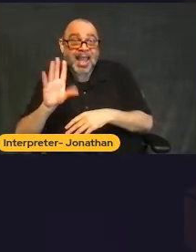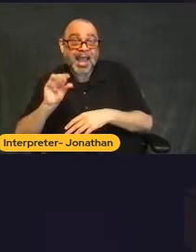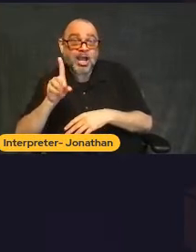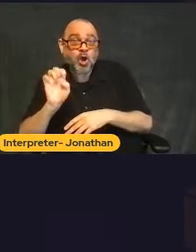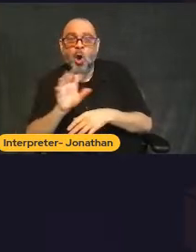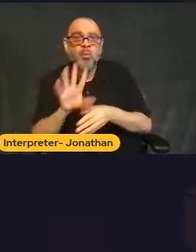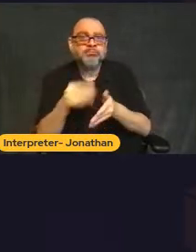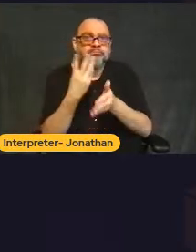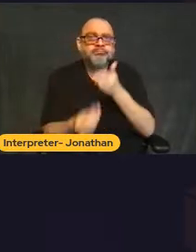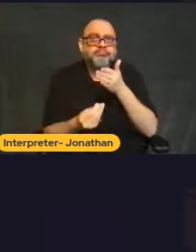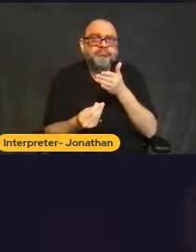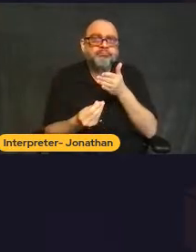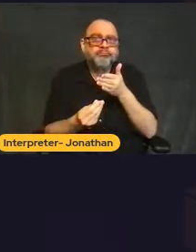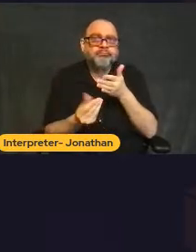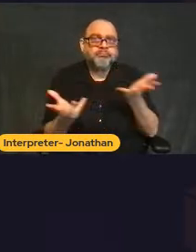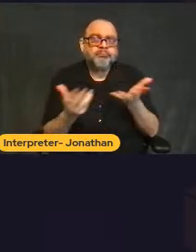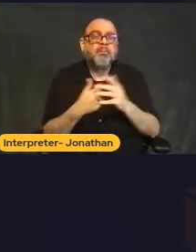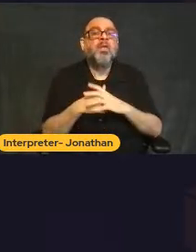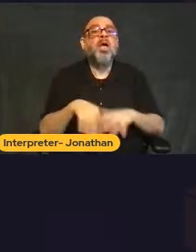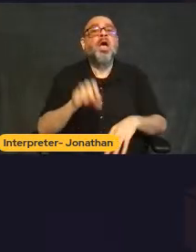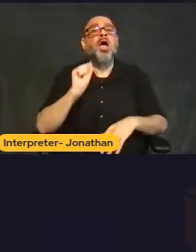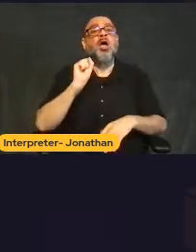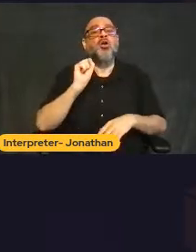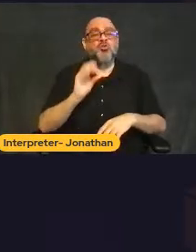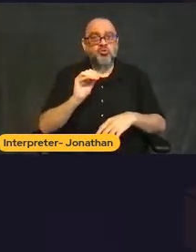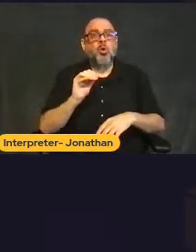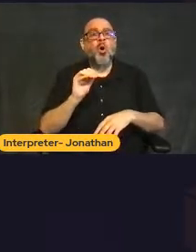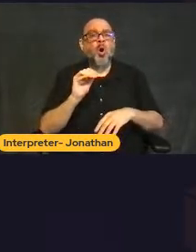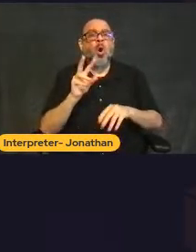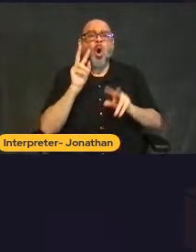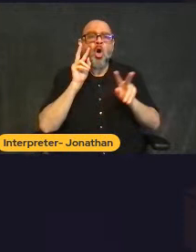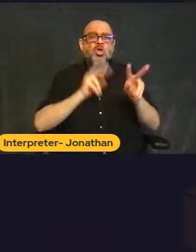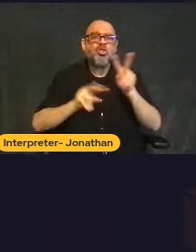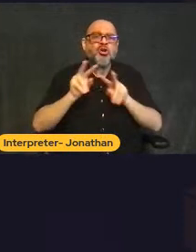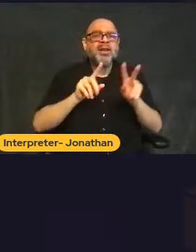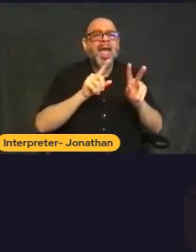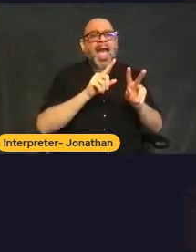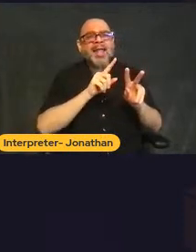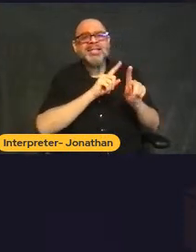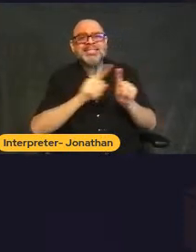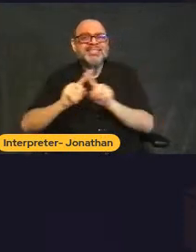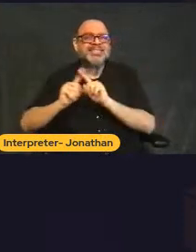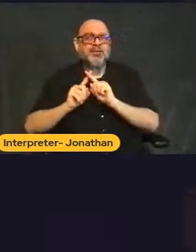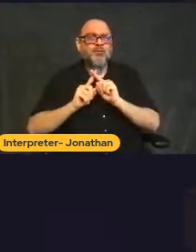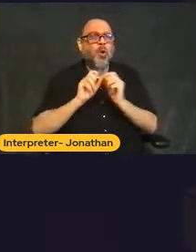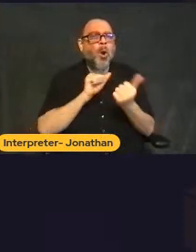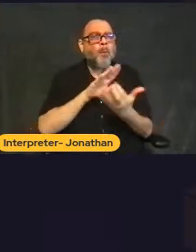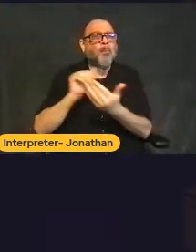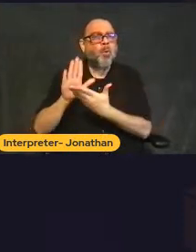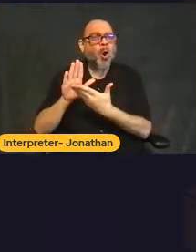these tools out there and different approaches, I decided